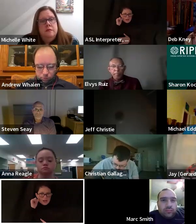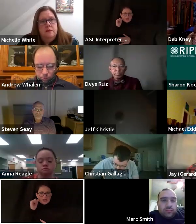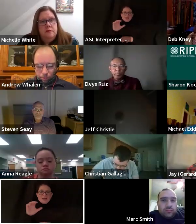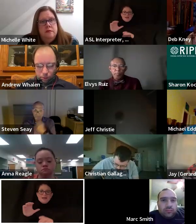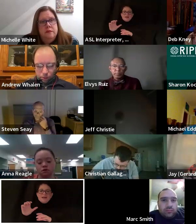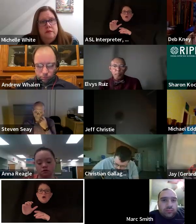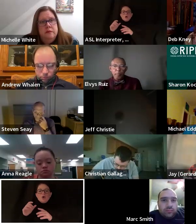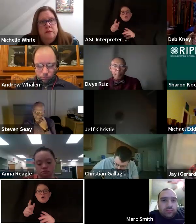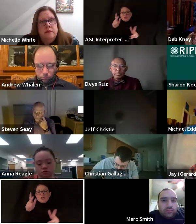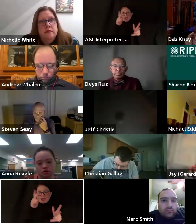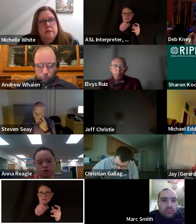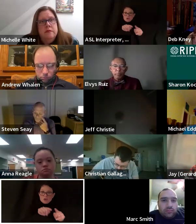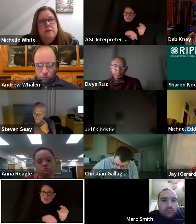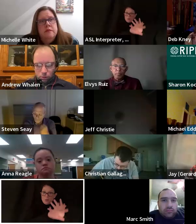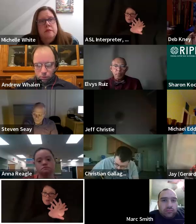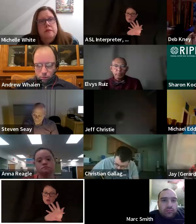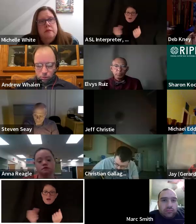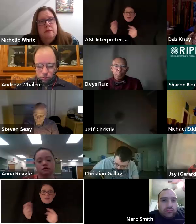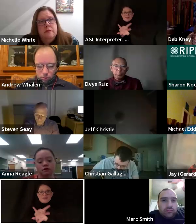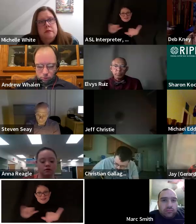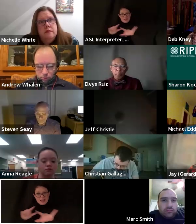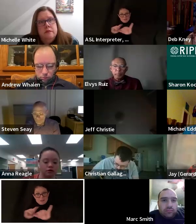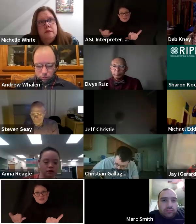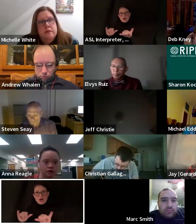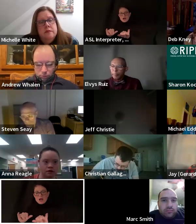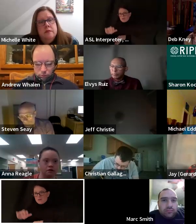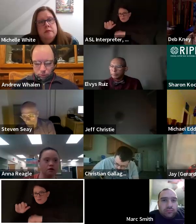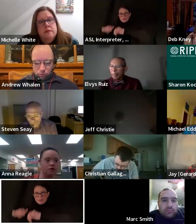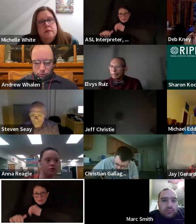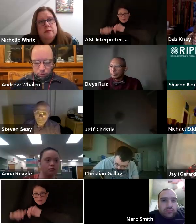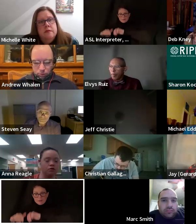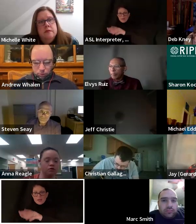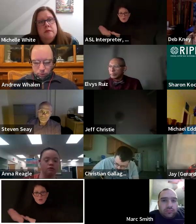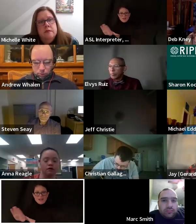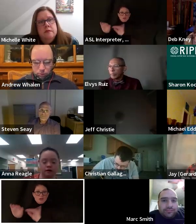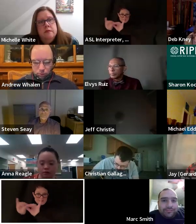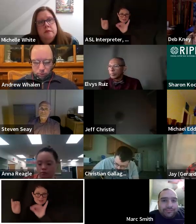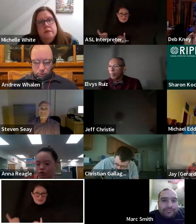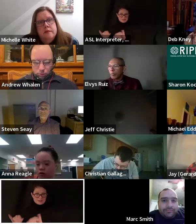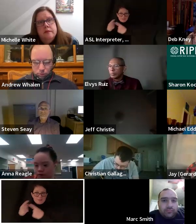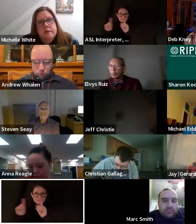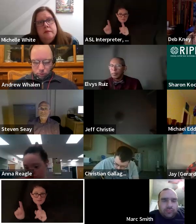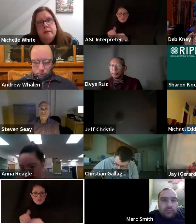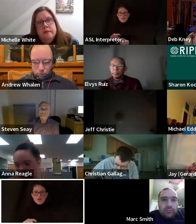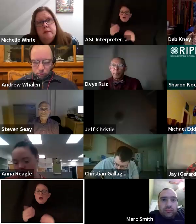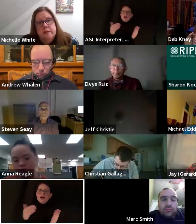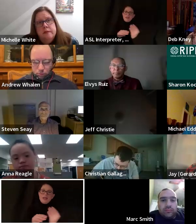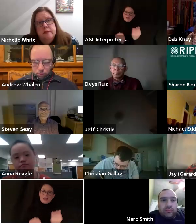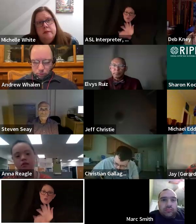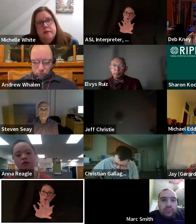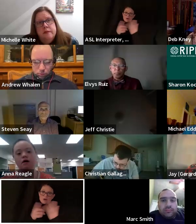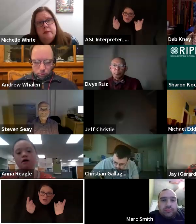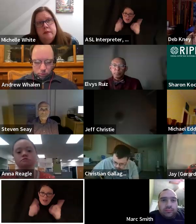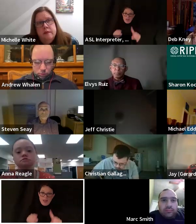during that webinar. There were many people who did it then We're also having another webinar